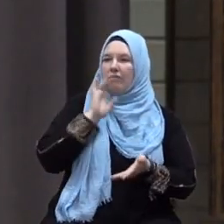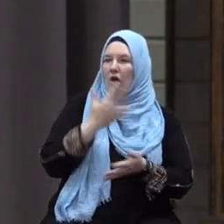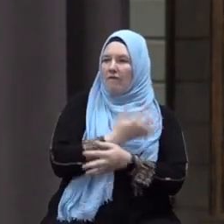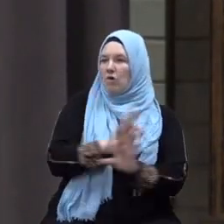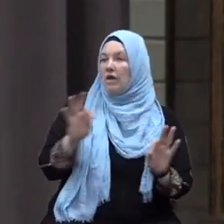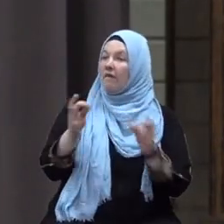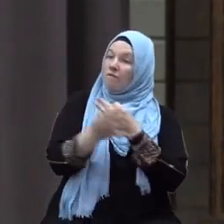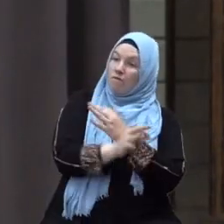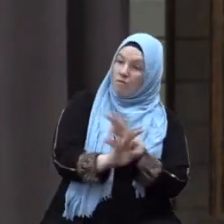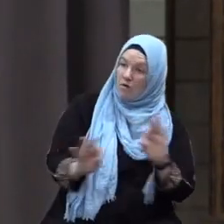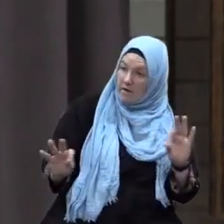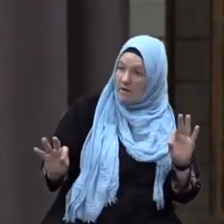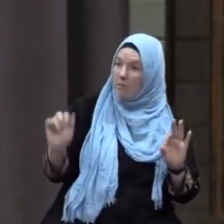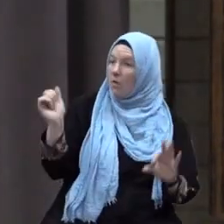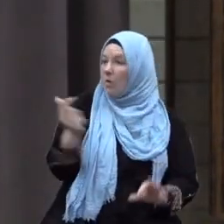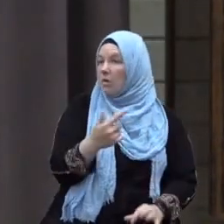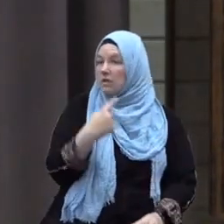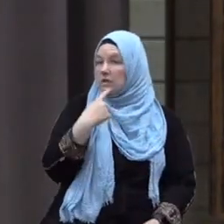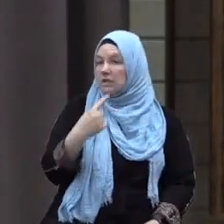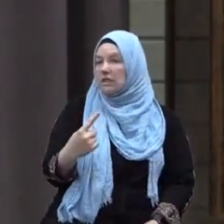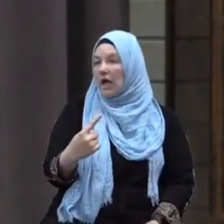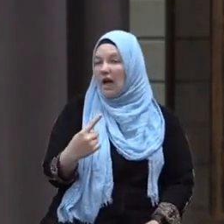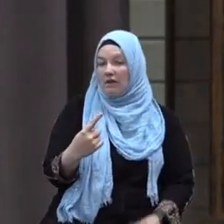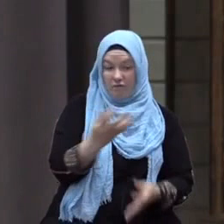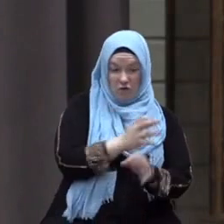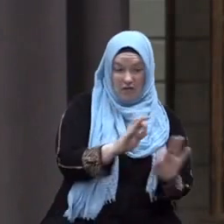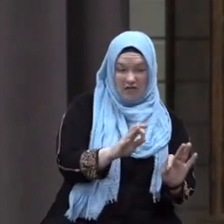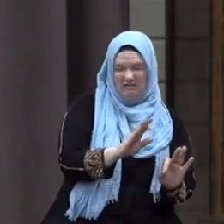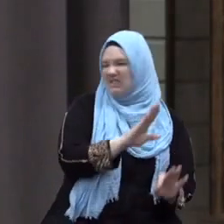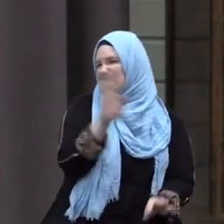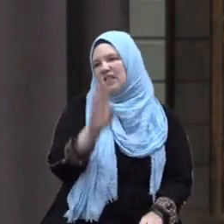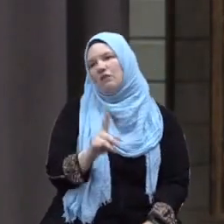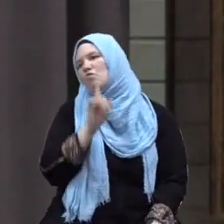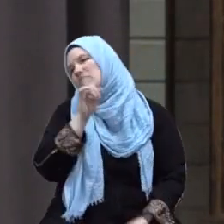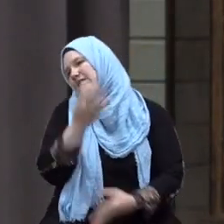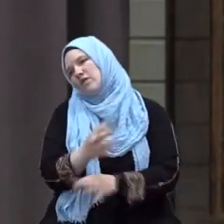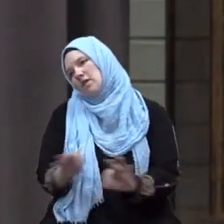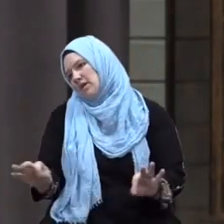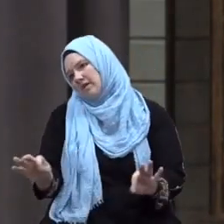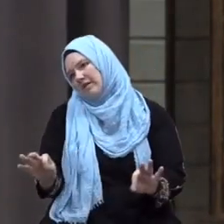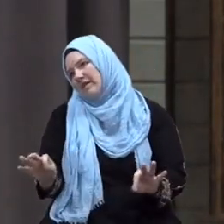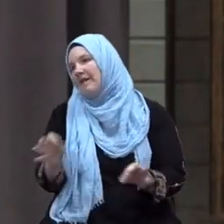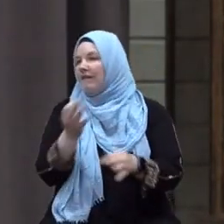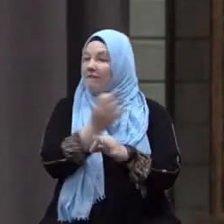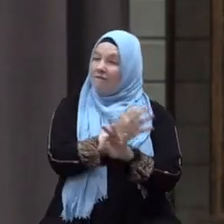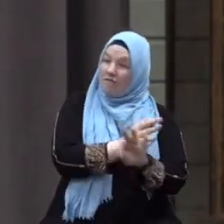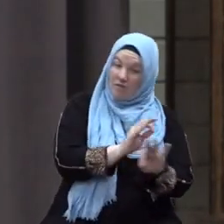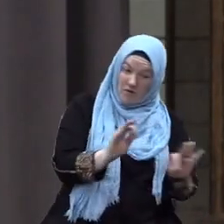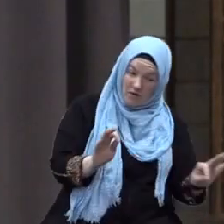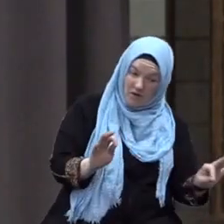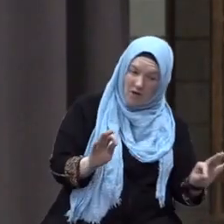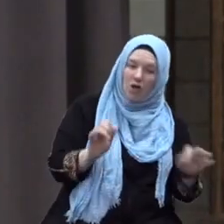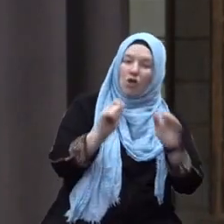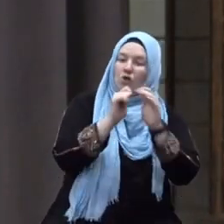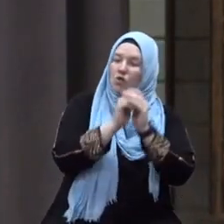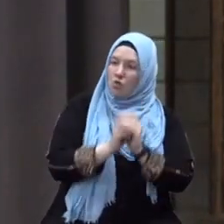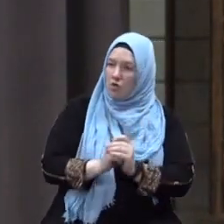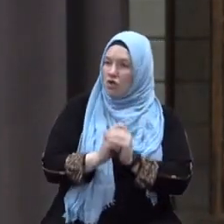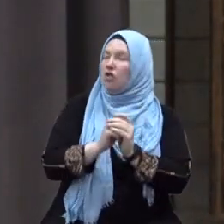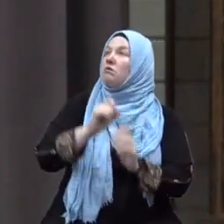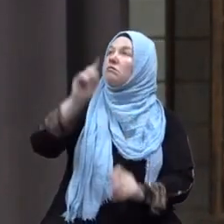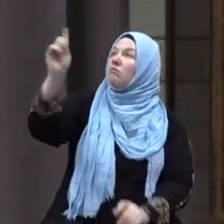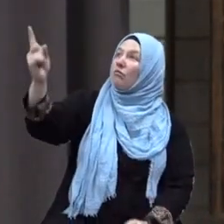Freedom, as we all say, is never free. Freedom is to worship no one but